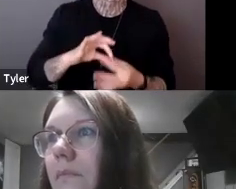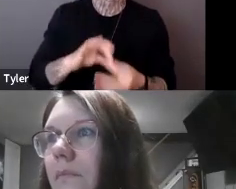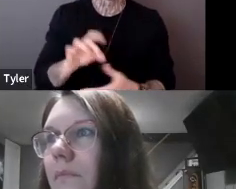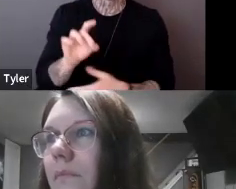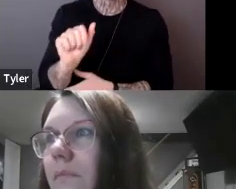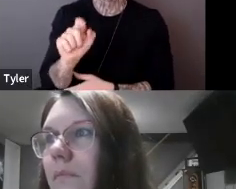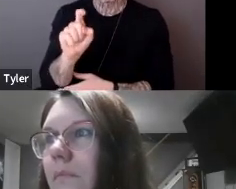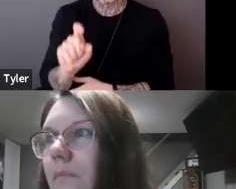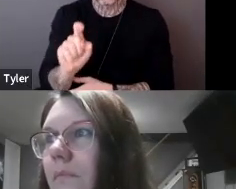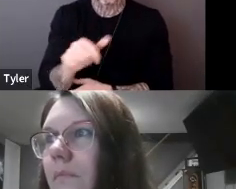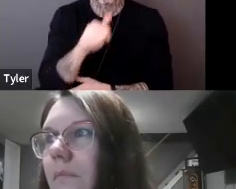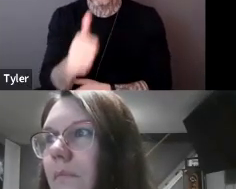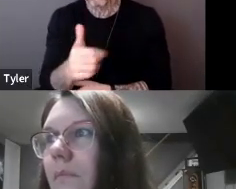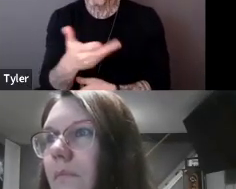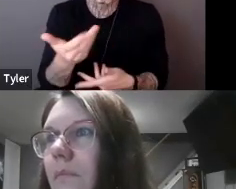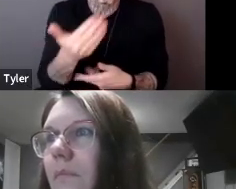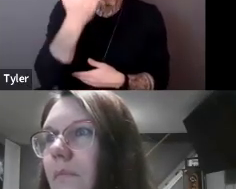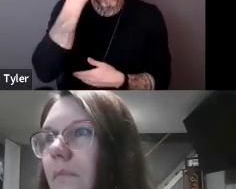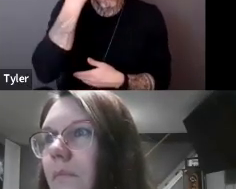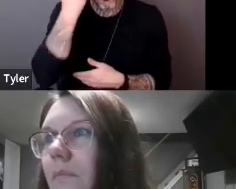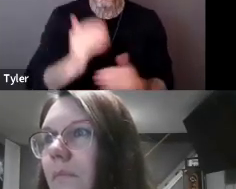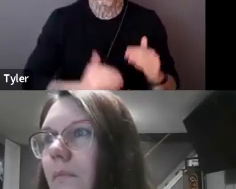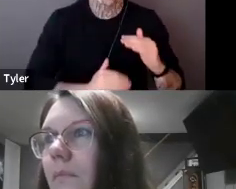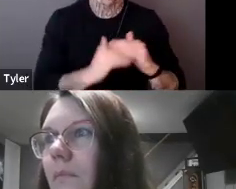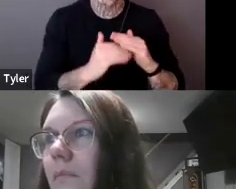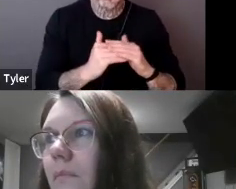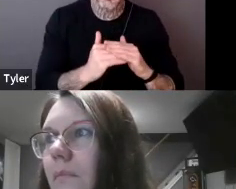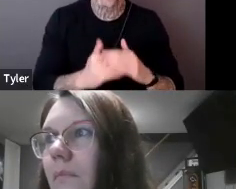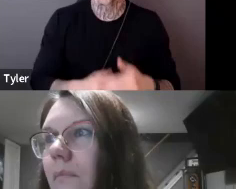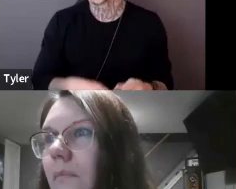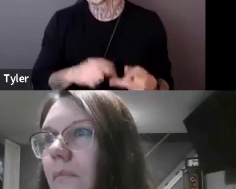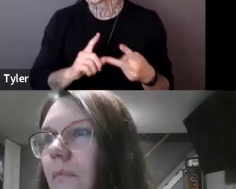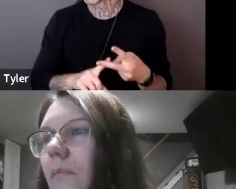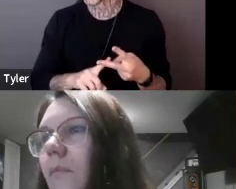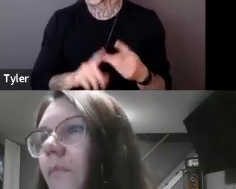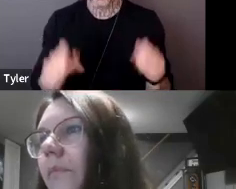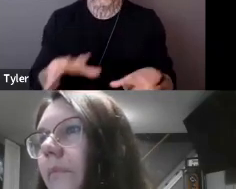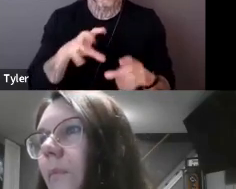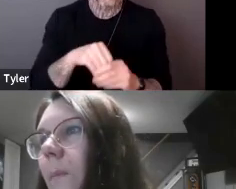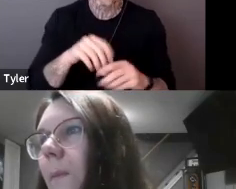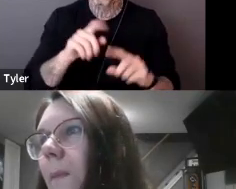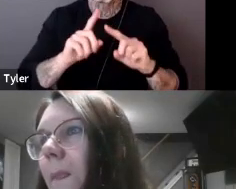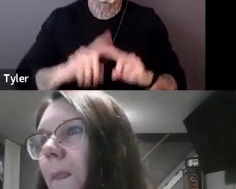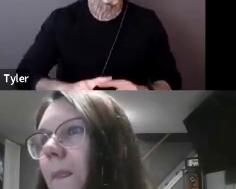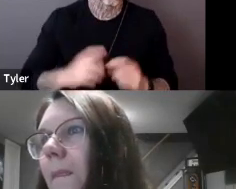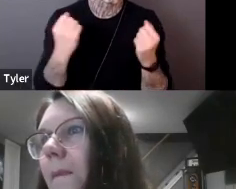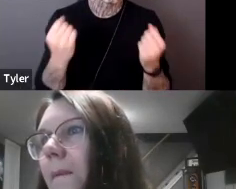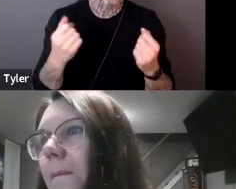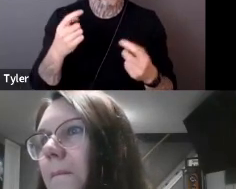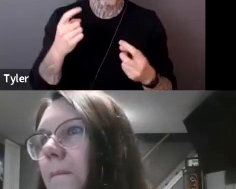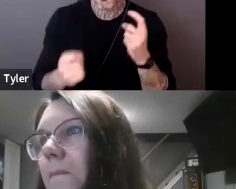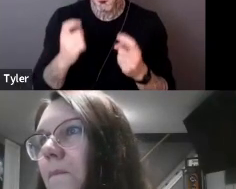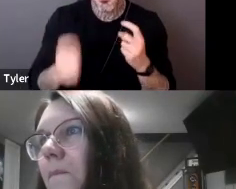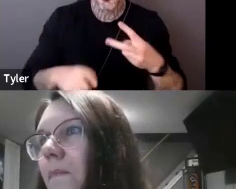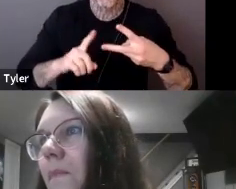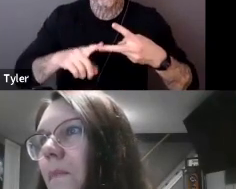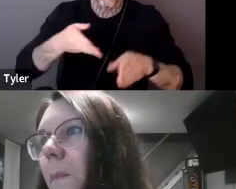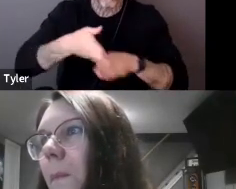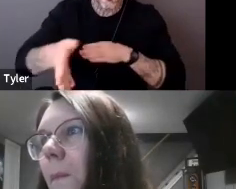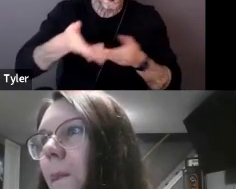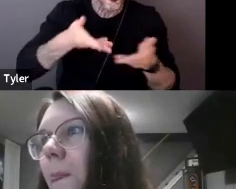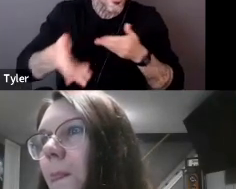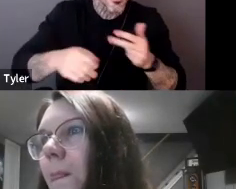cap of something or other. Includes paid caregiving, home and vehicle modifications, therapies, professional services, all those things that would be